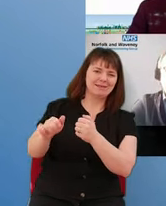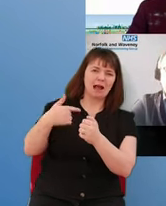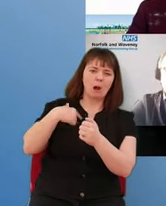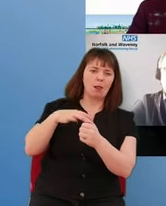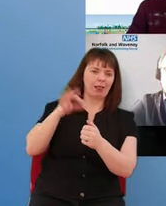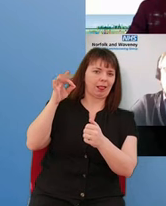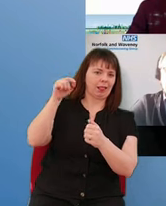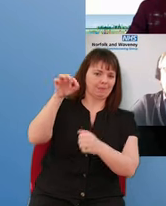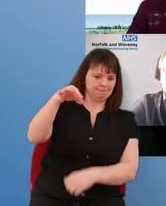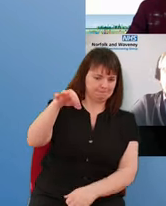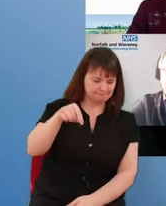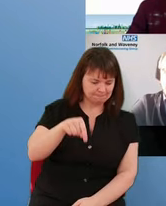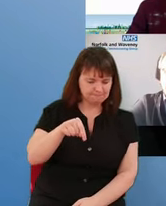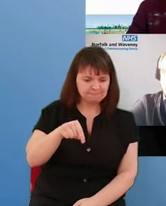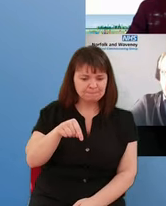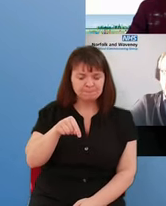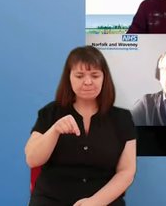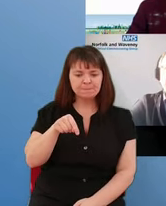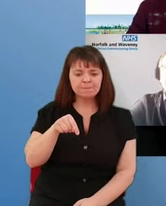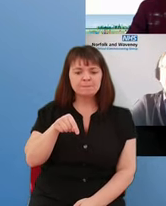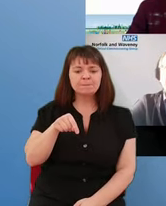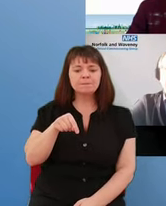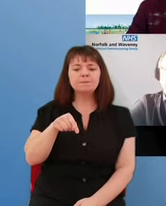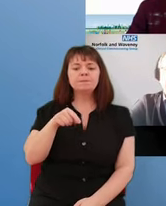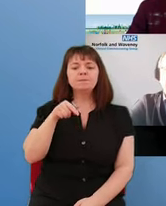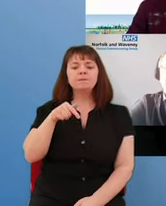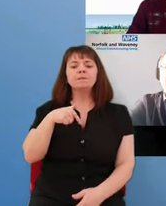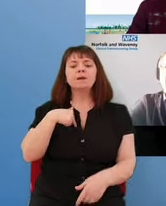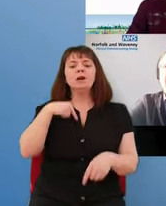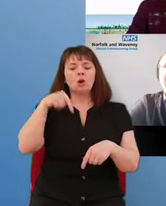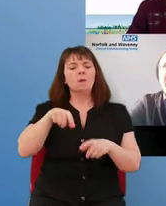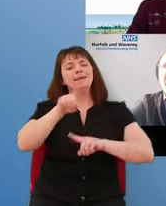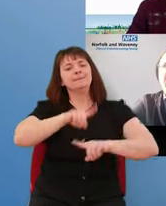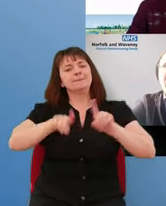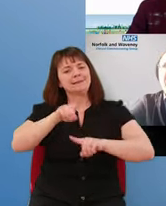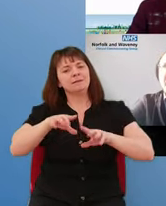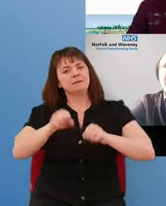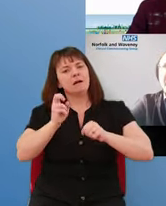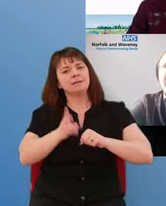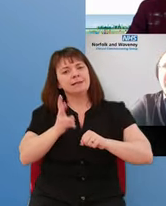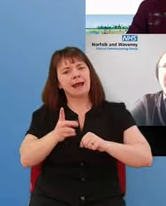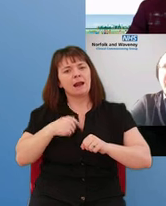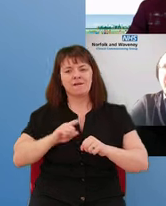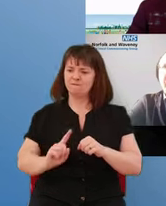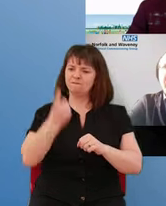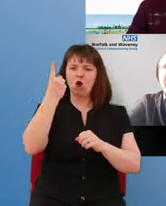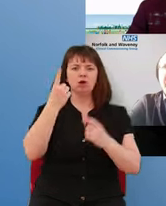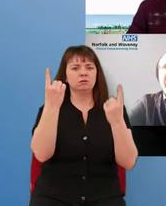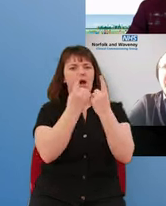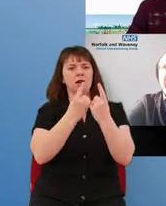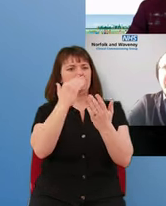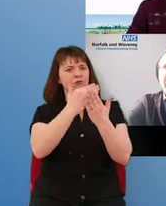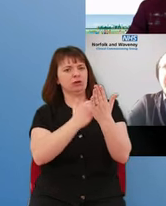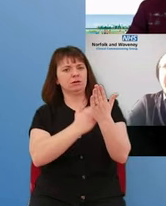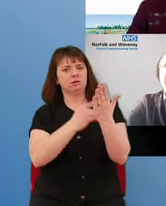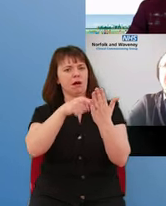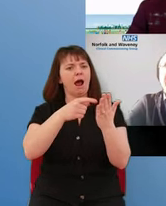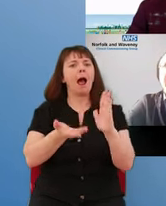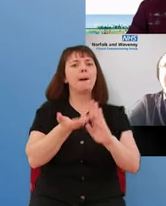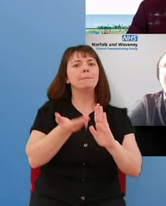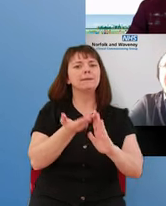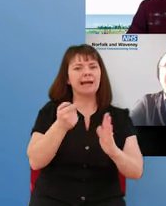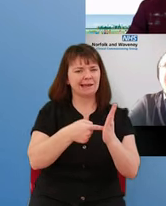first item on the agenda is Mhra Updates, which is usually some of the issues that some practices are picked